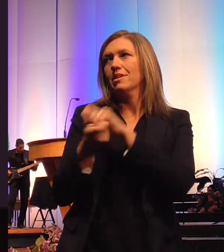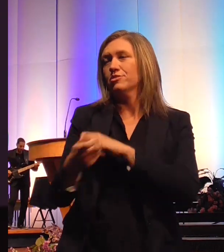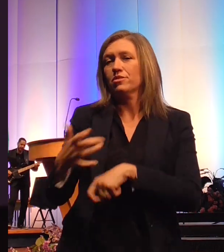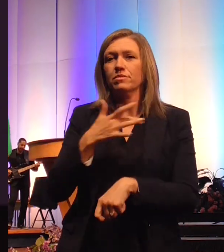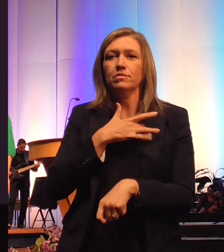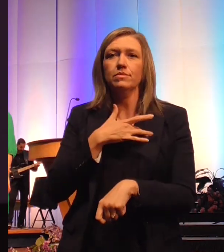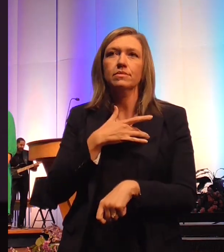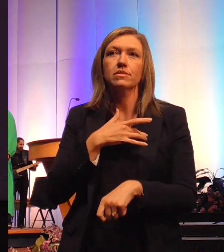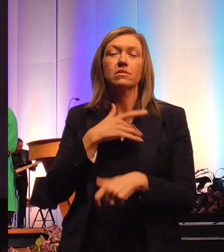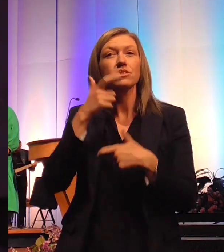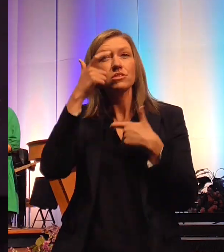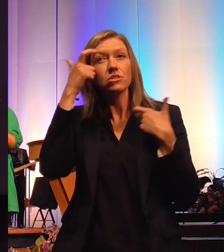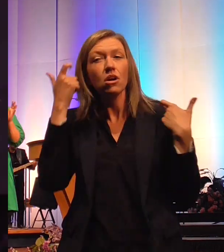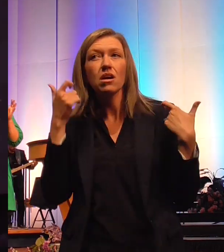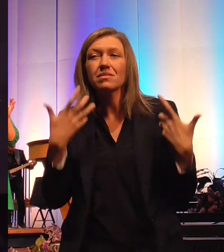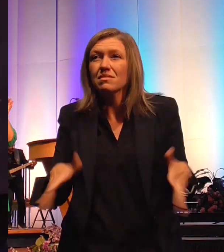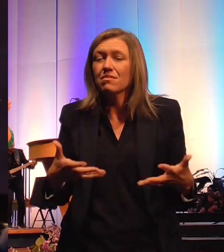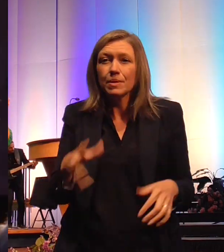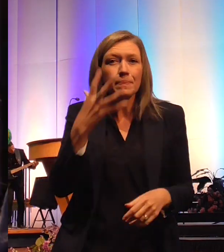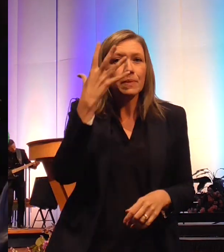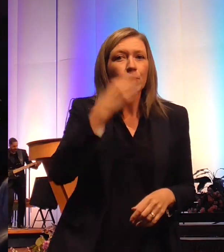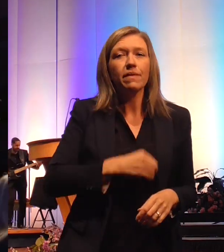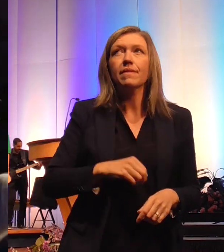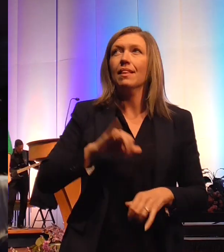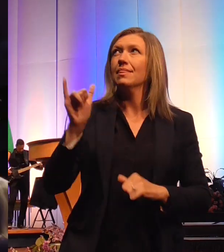heart. No scars to your beauty.